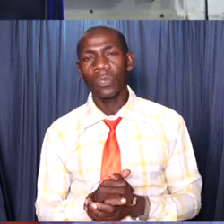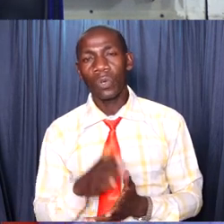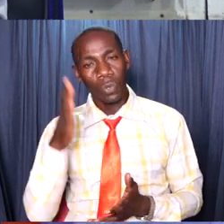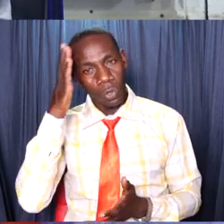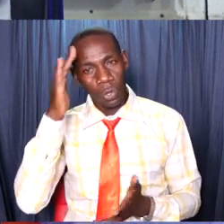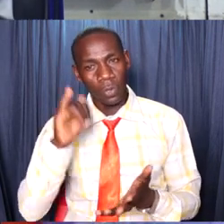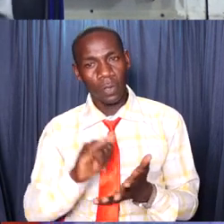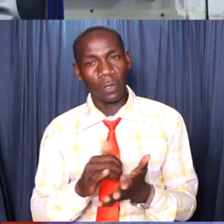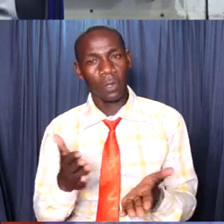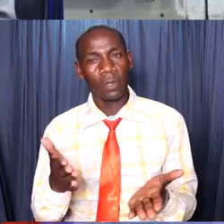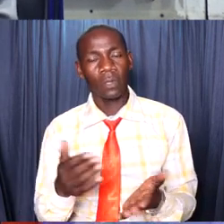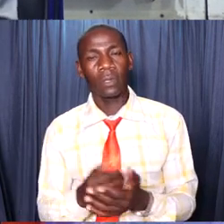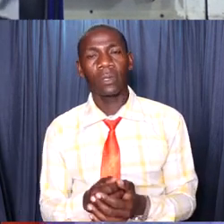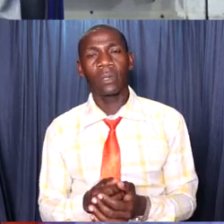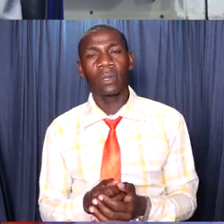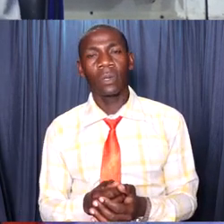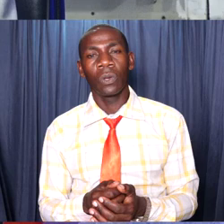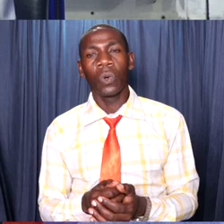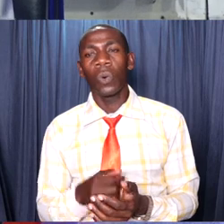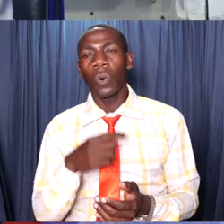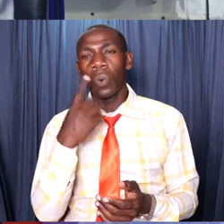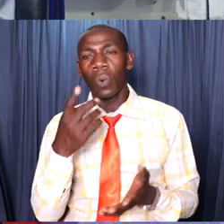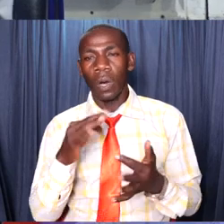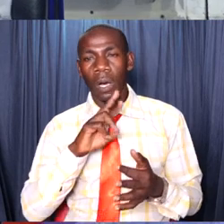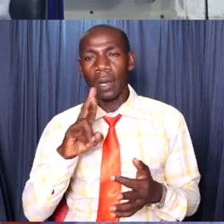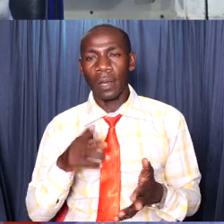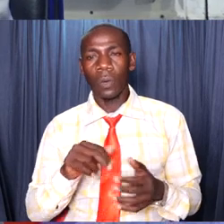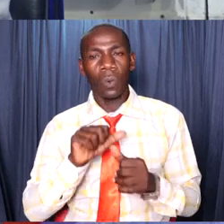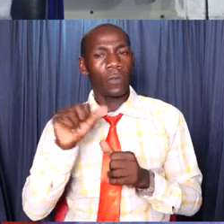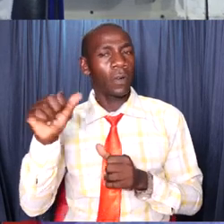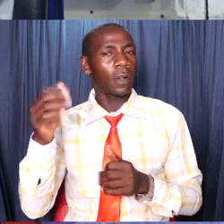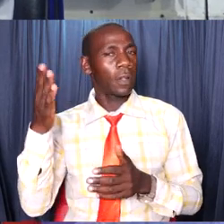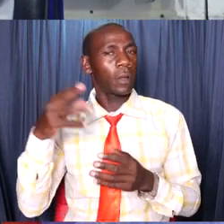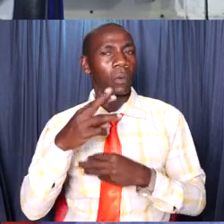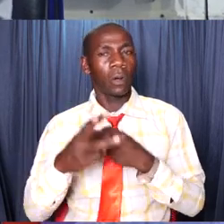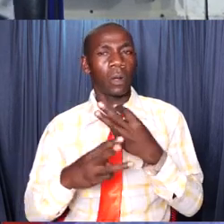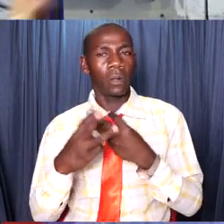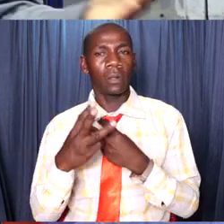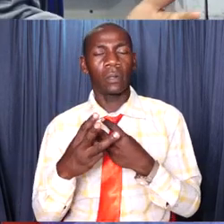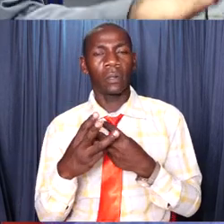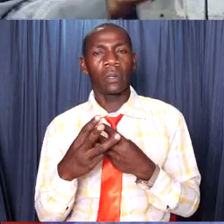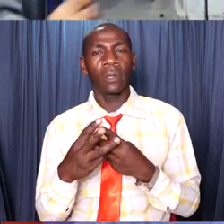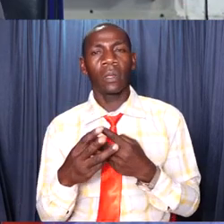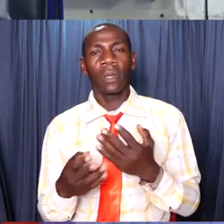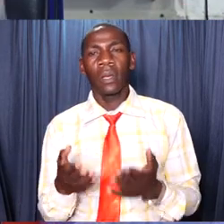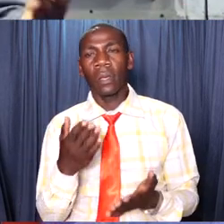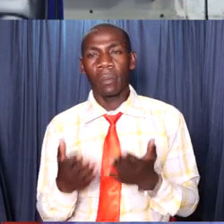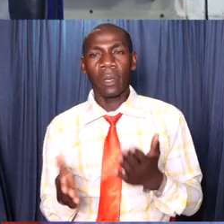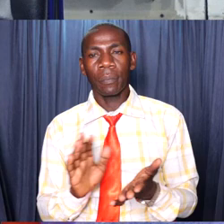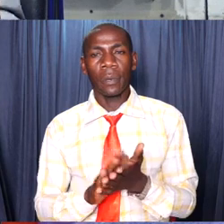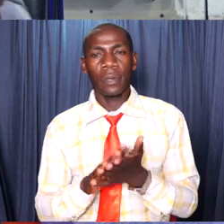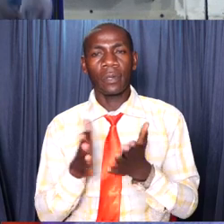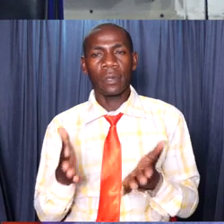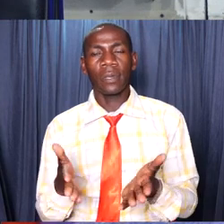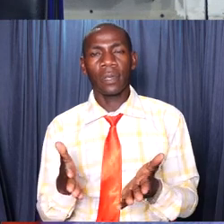Hallelujah. You should learn that reality. Those who are here and outside the world, you may